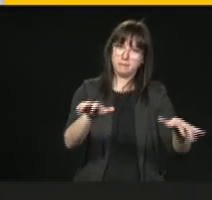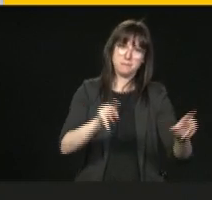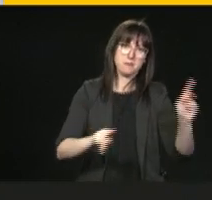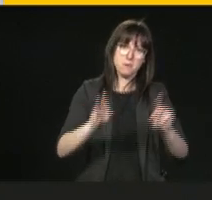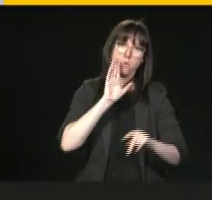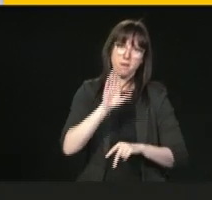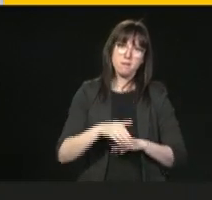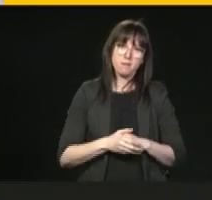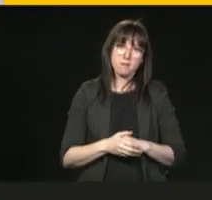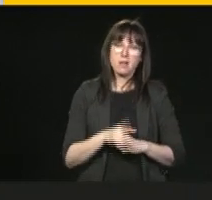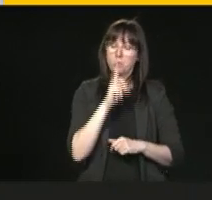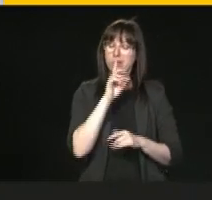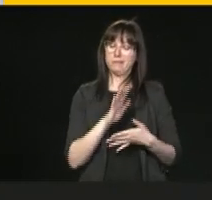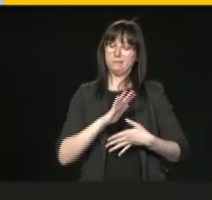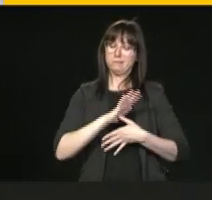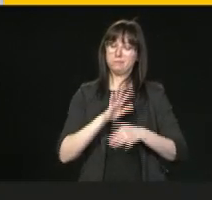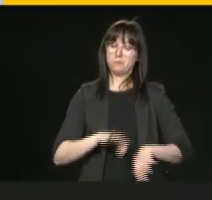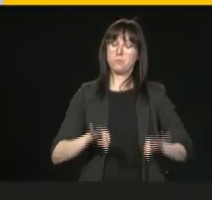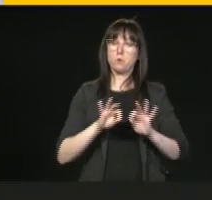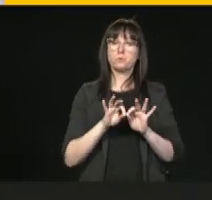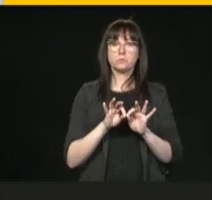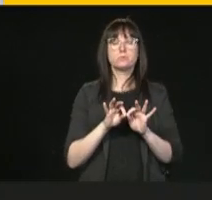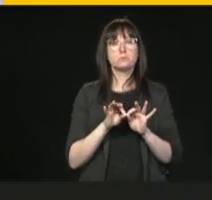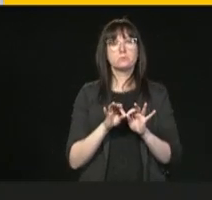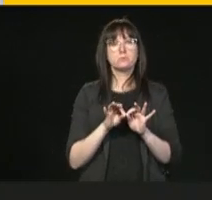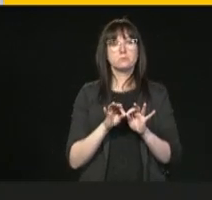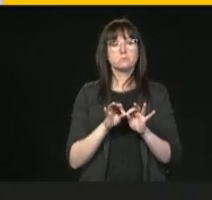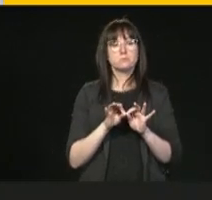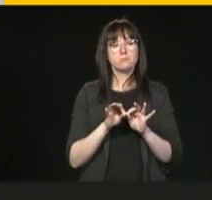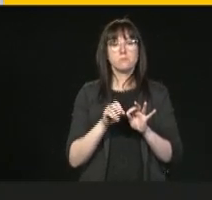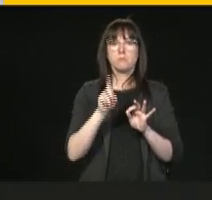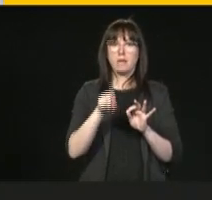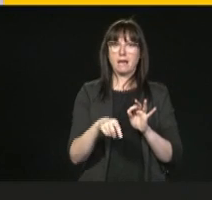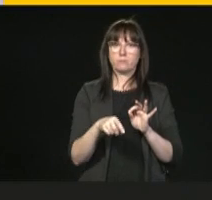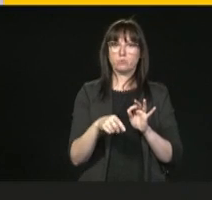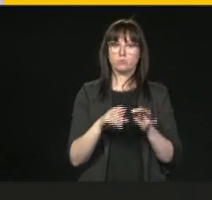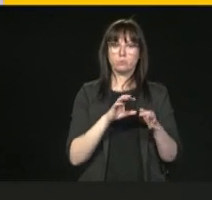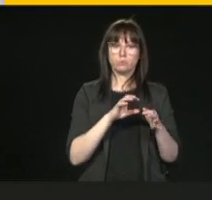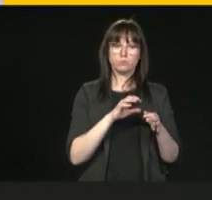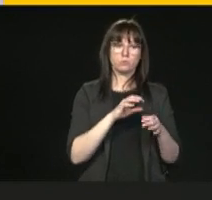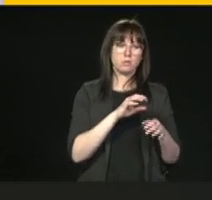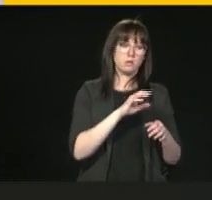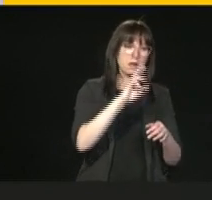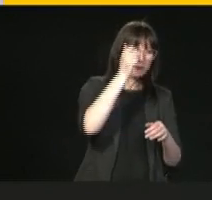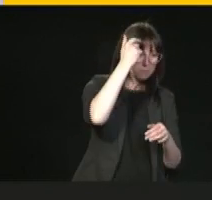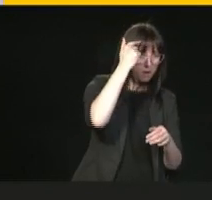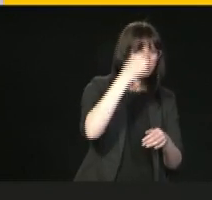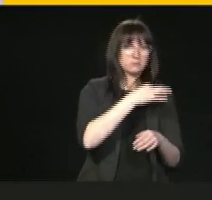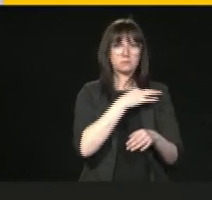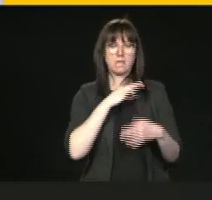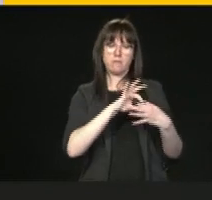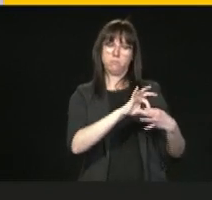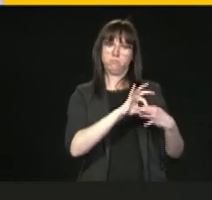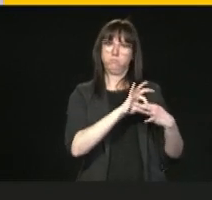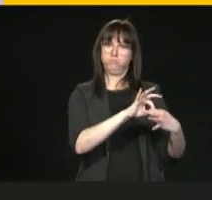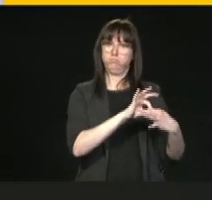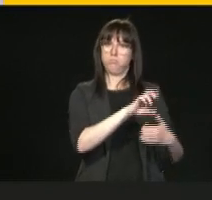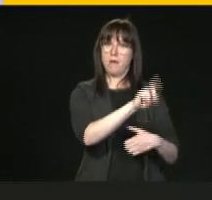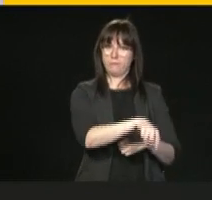is better for everyone that we keep that connection between employers and employees so